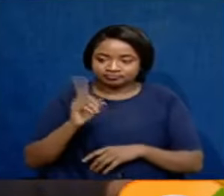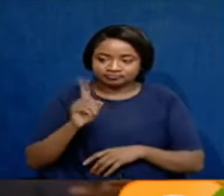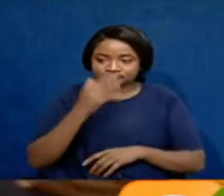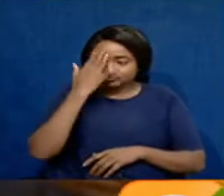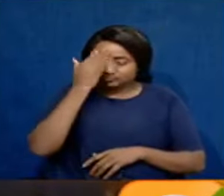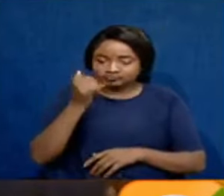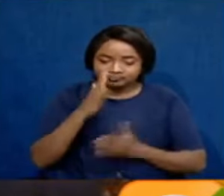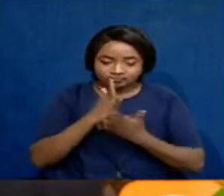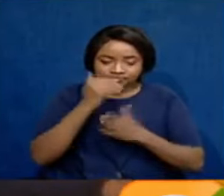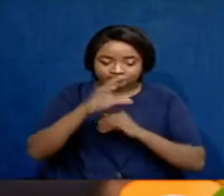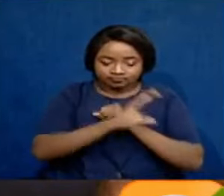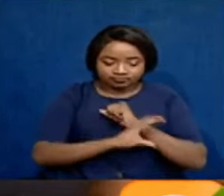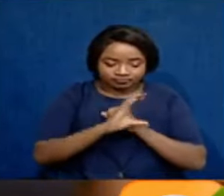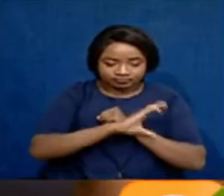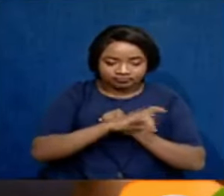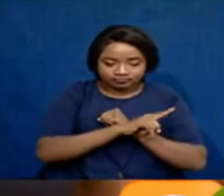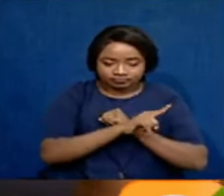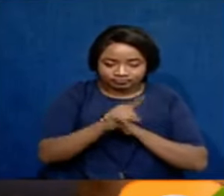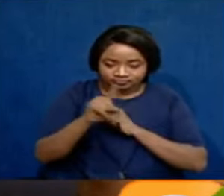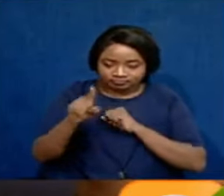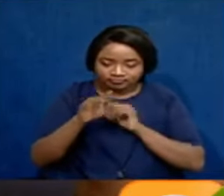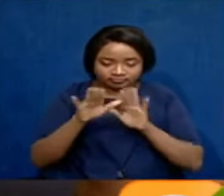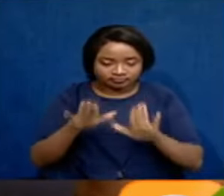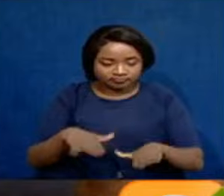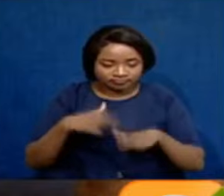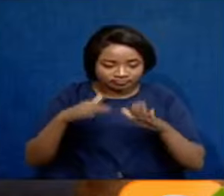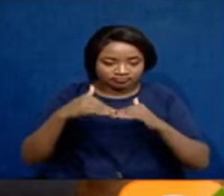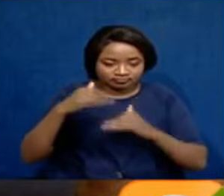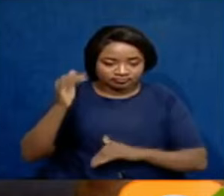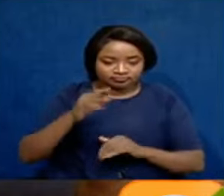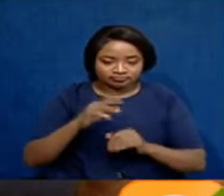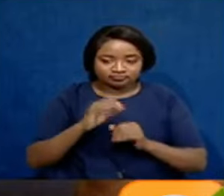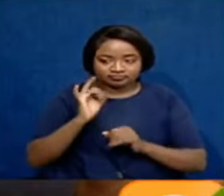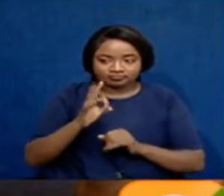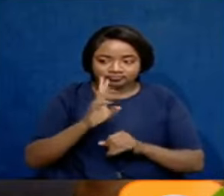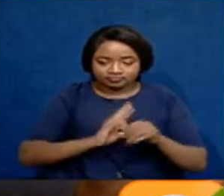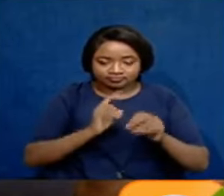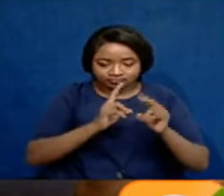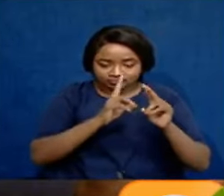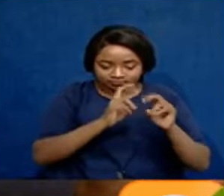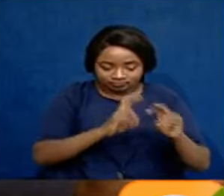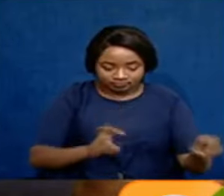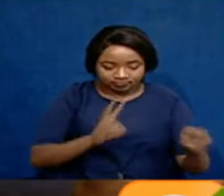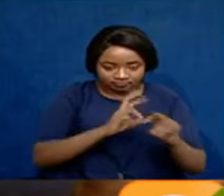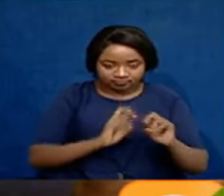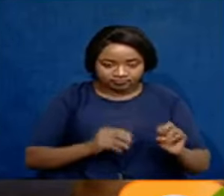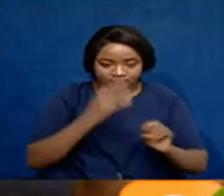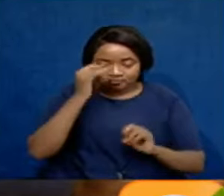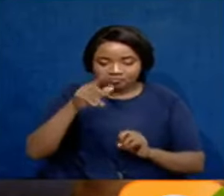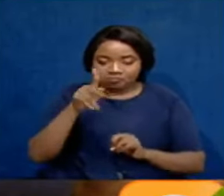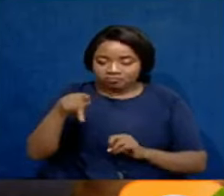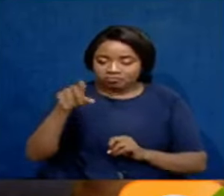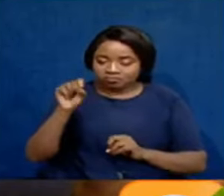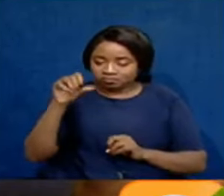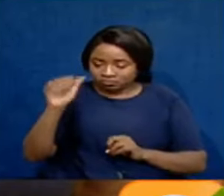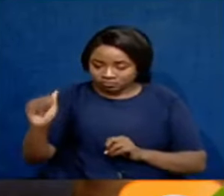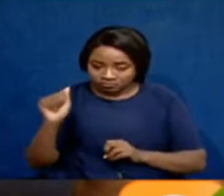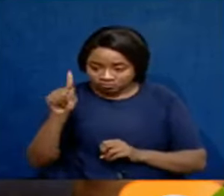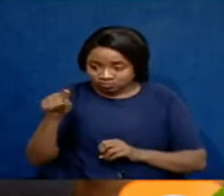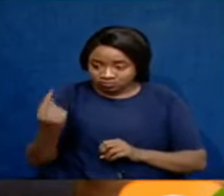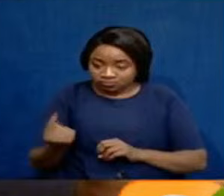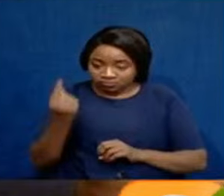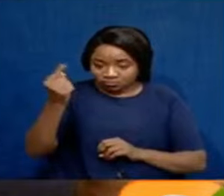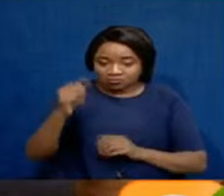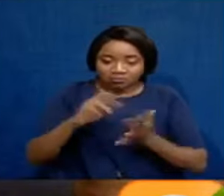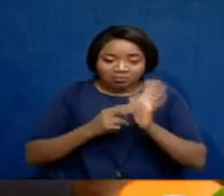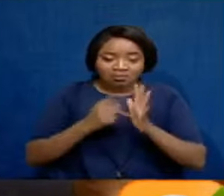made some countries be very, very careful with the use of screening is that PSA alone does